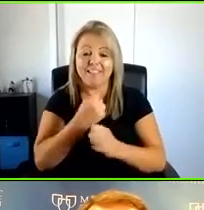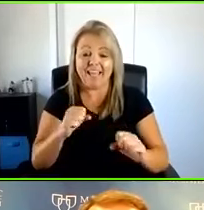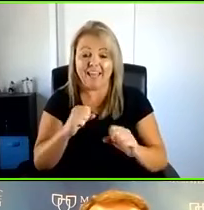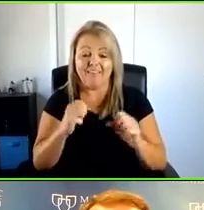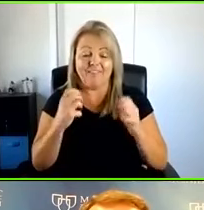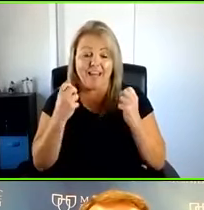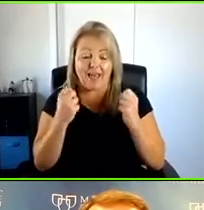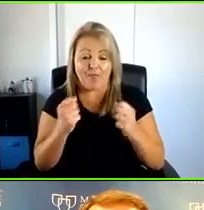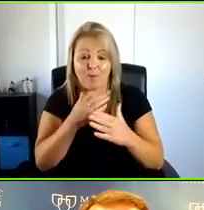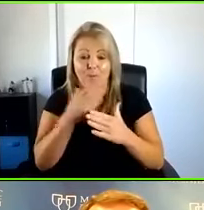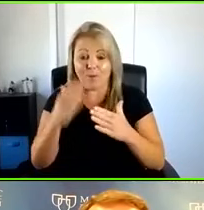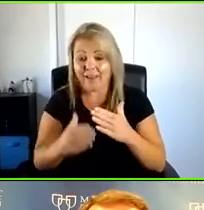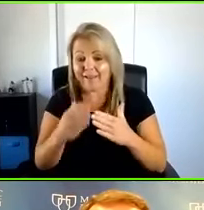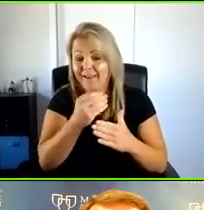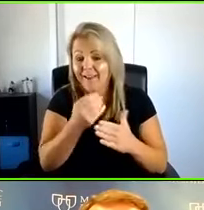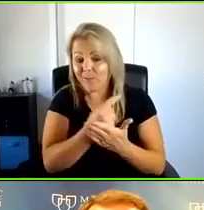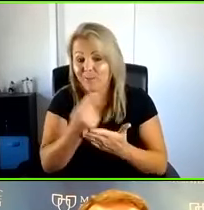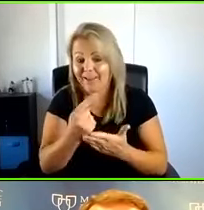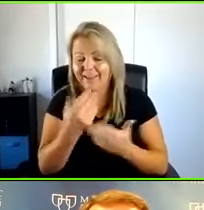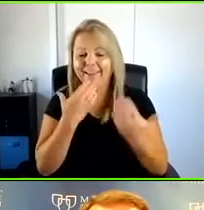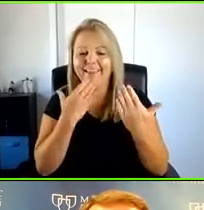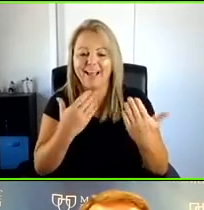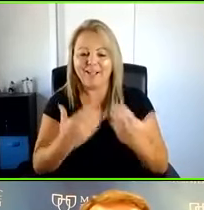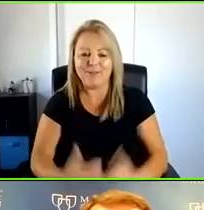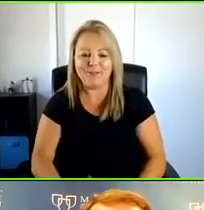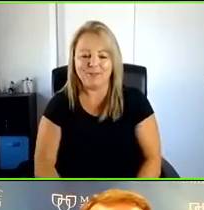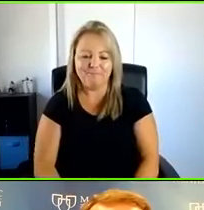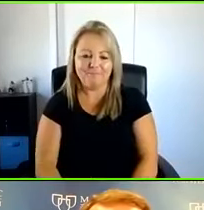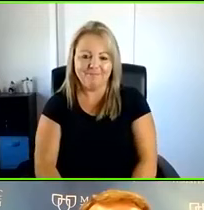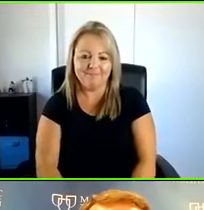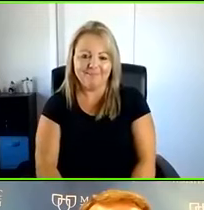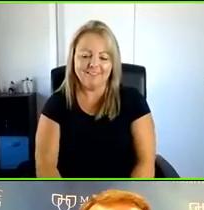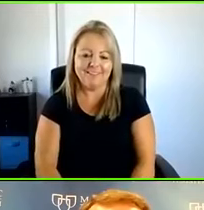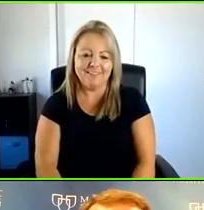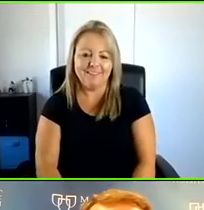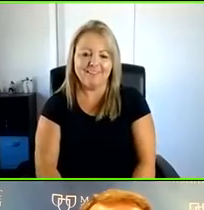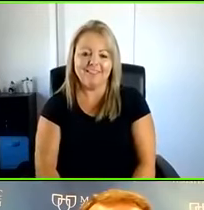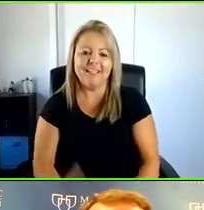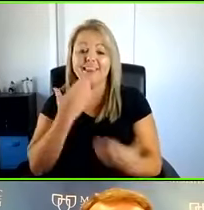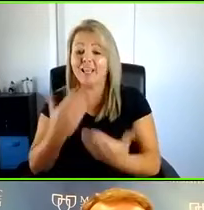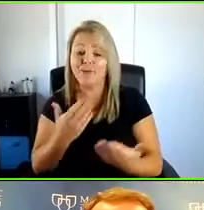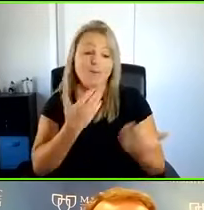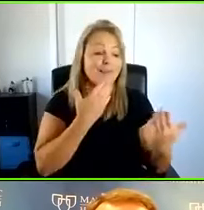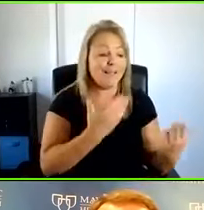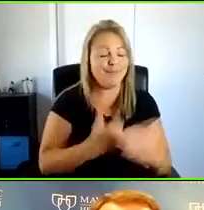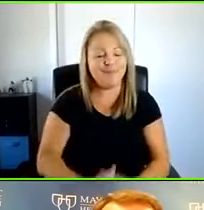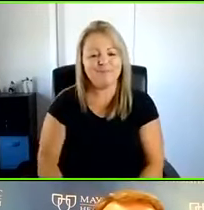weekend and week. Thank you. Thank you all. Thanks.